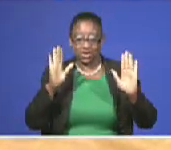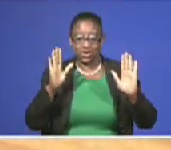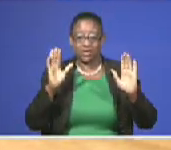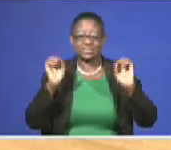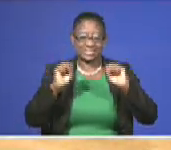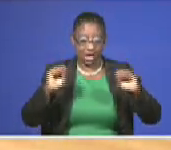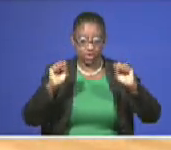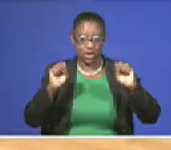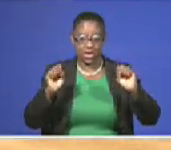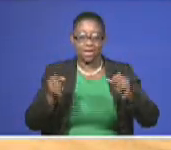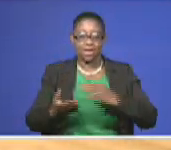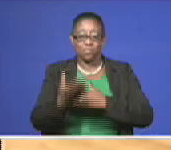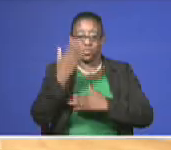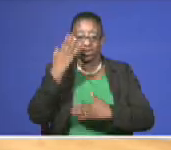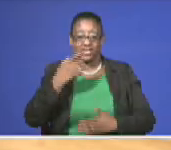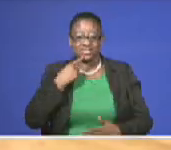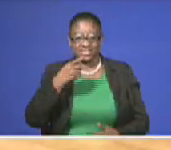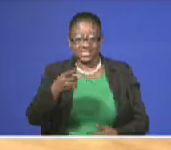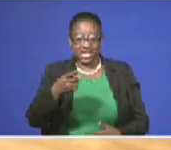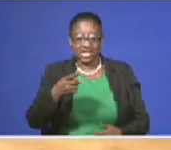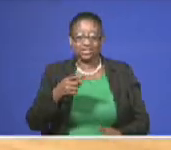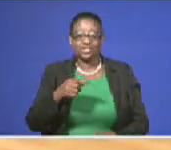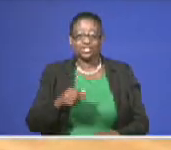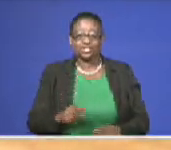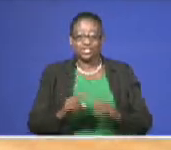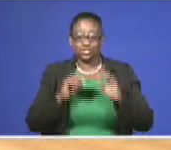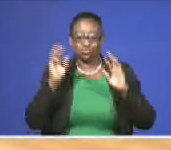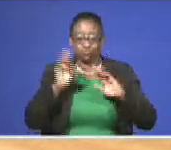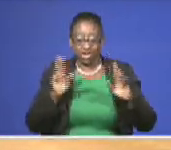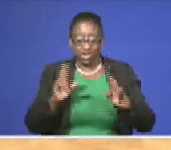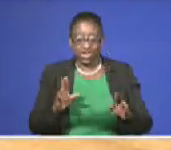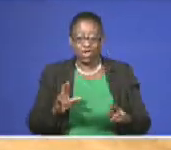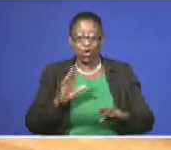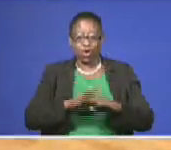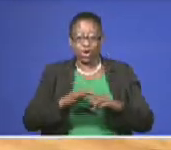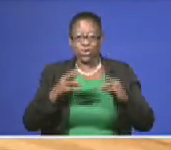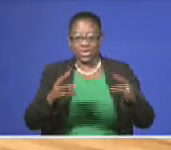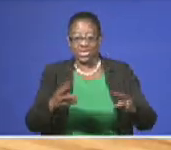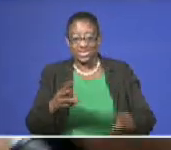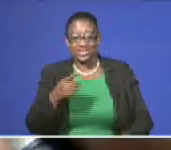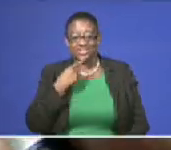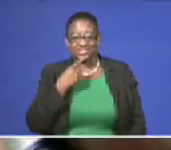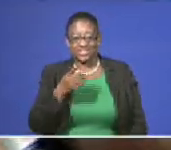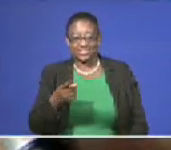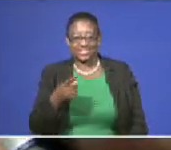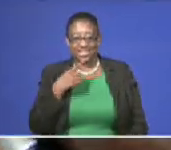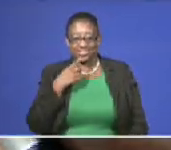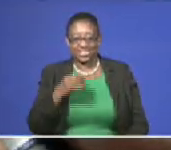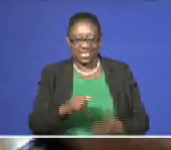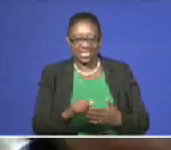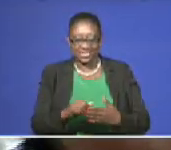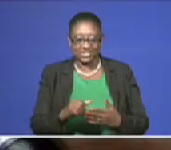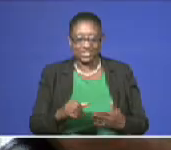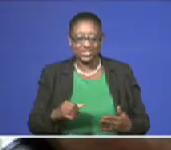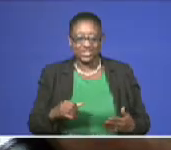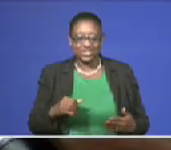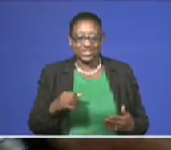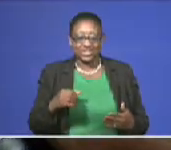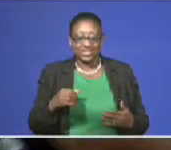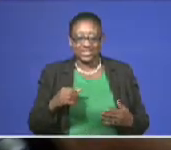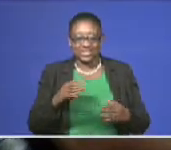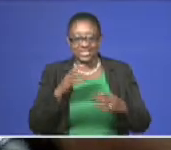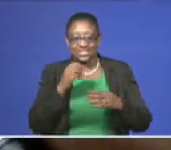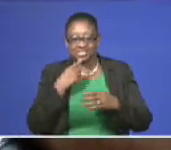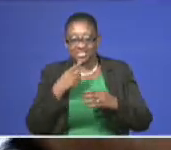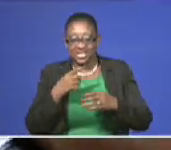for Tara Matsis, she is well on her way. Maybe an old-fashioned move, but puts it to a tweaks it a little bit, you know, so it